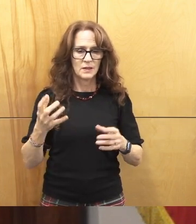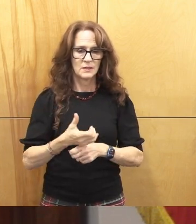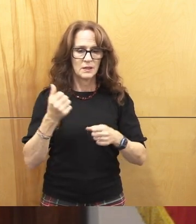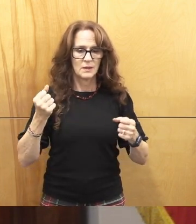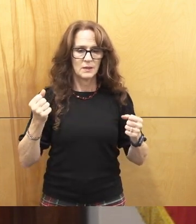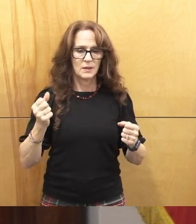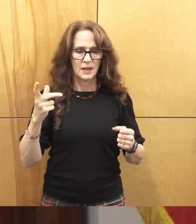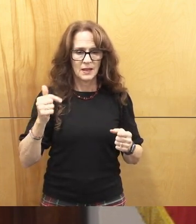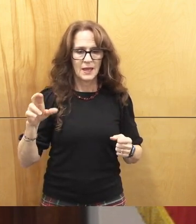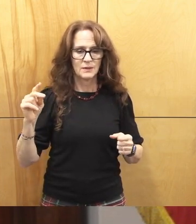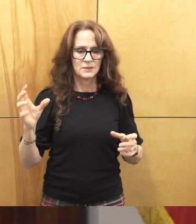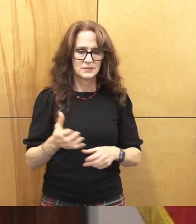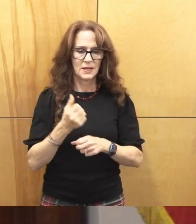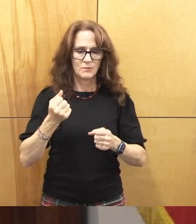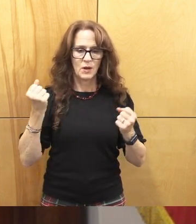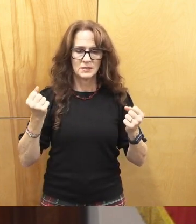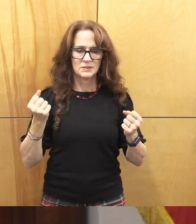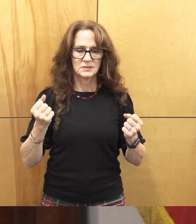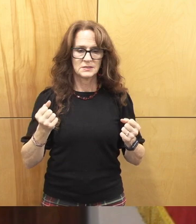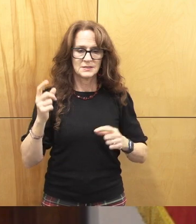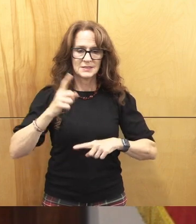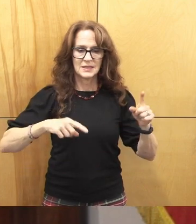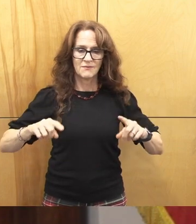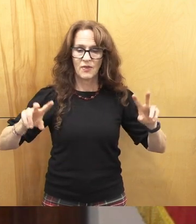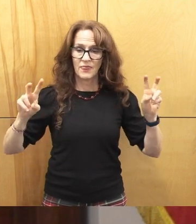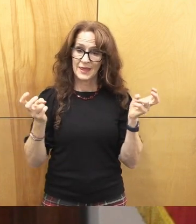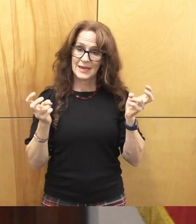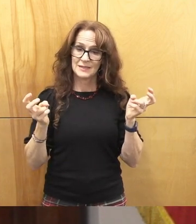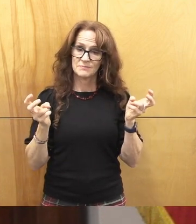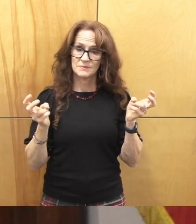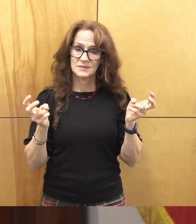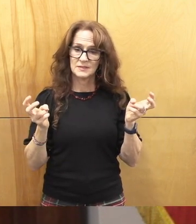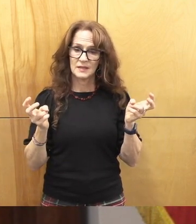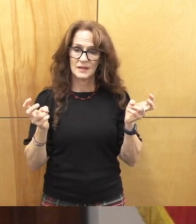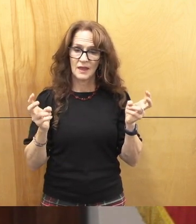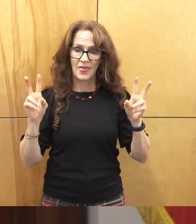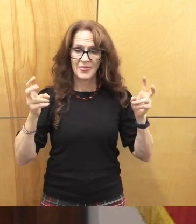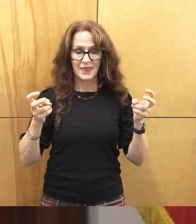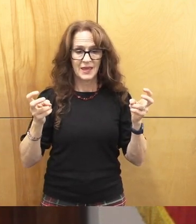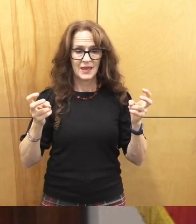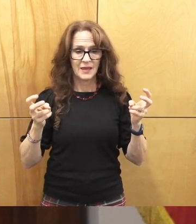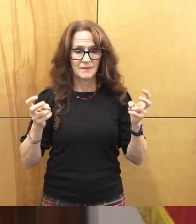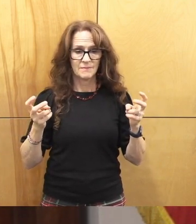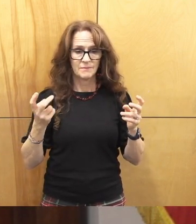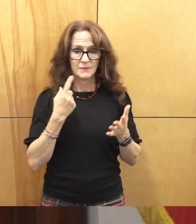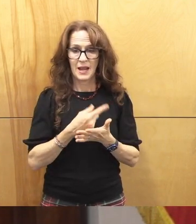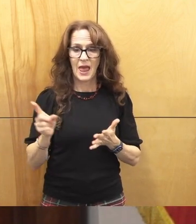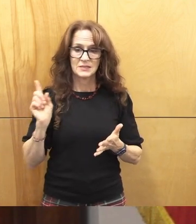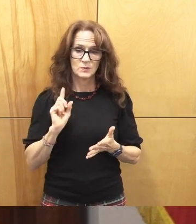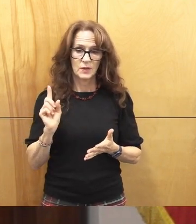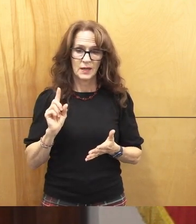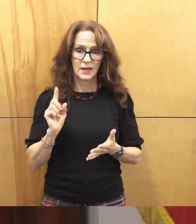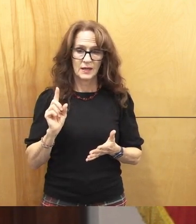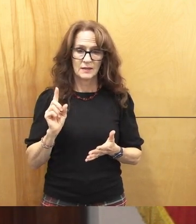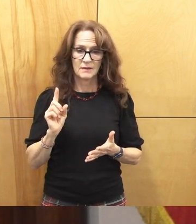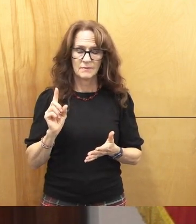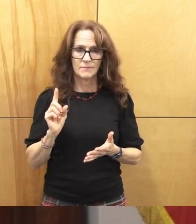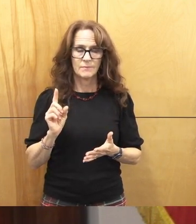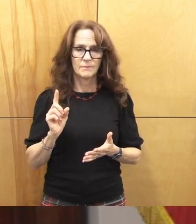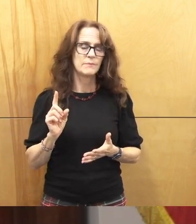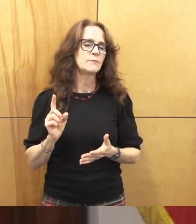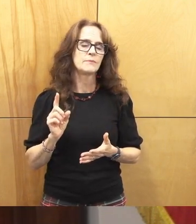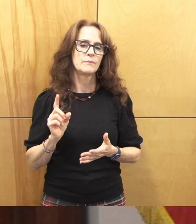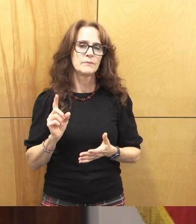call it Lakewood Celebrates, and they have different themes. And the theme this last week was, in